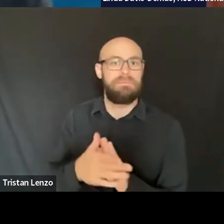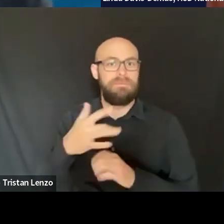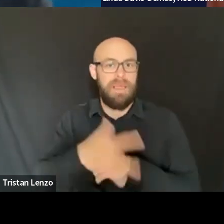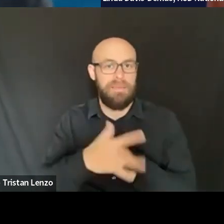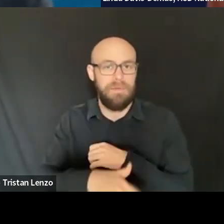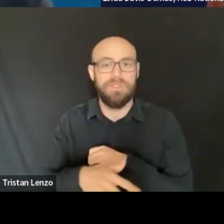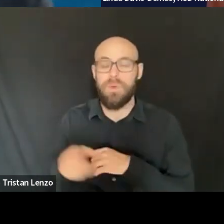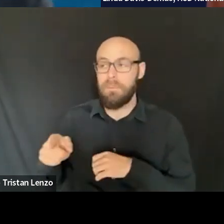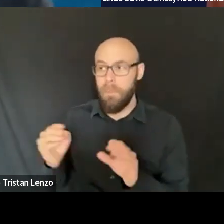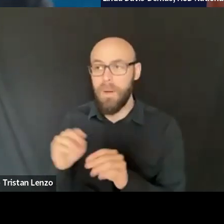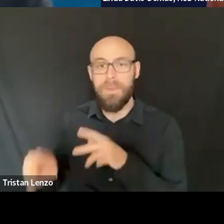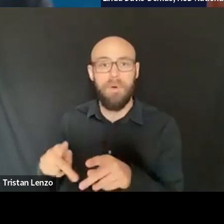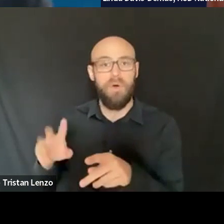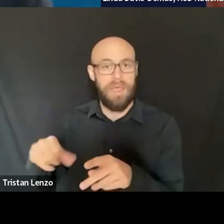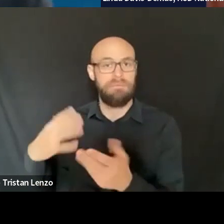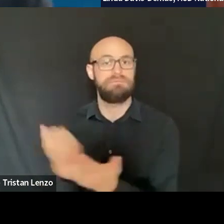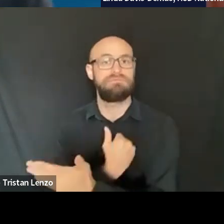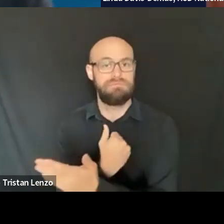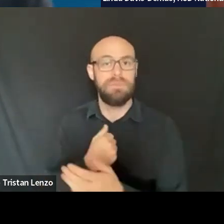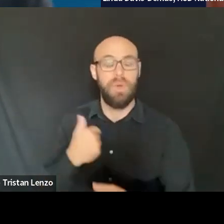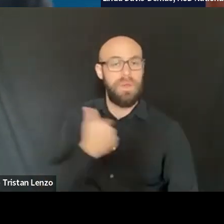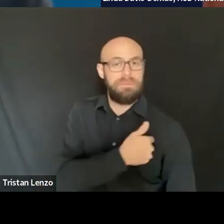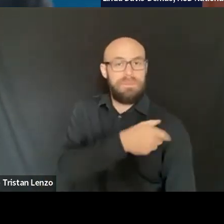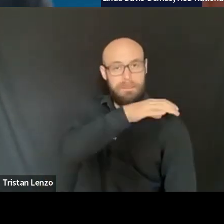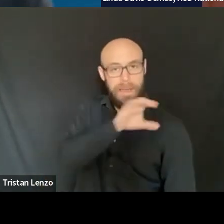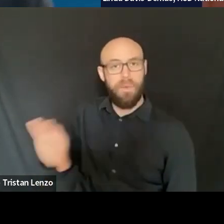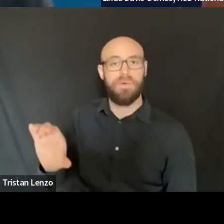themselves and educate so that we can empower others in the community.